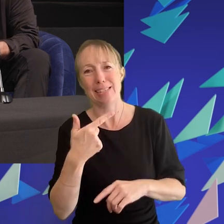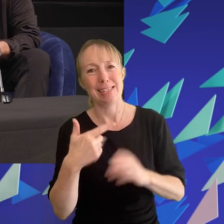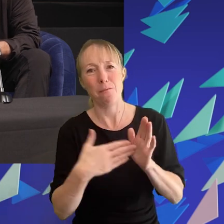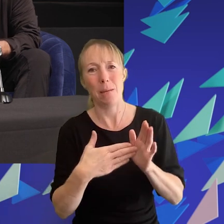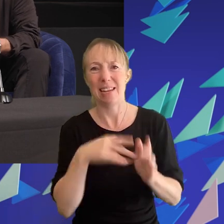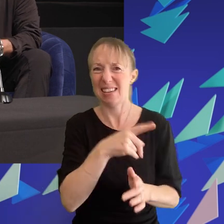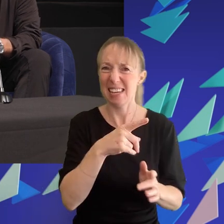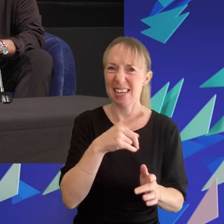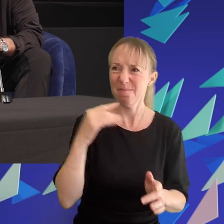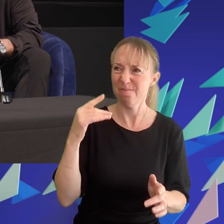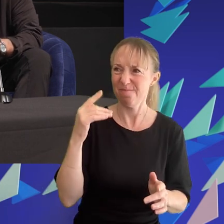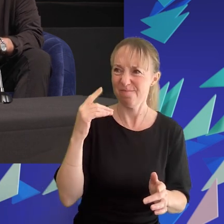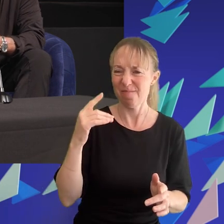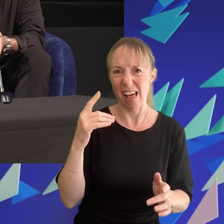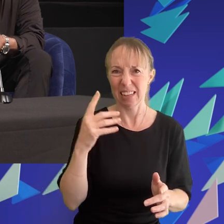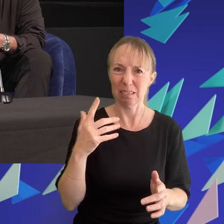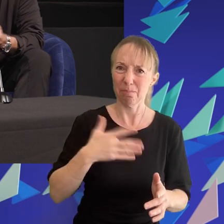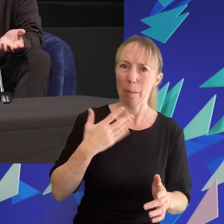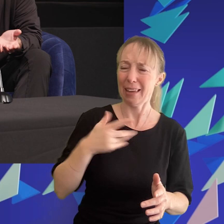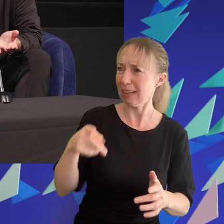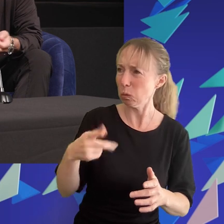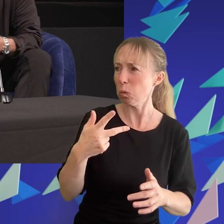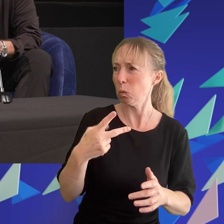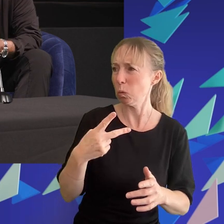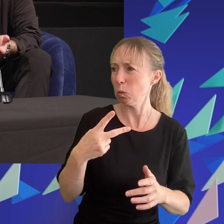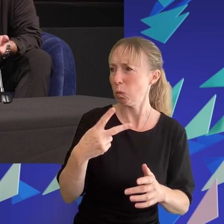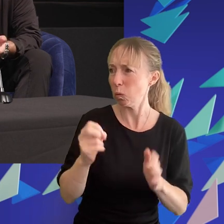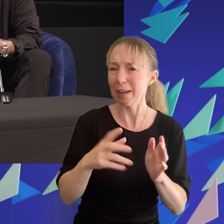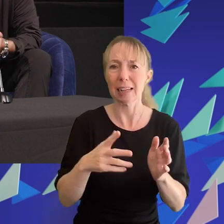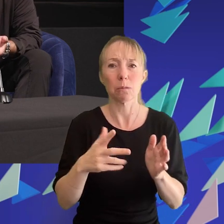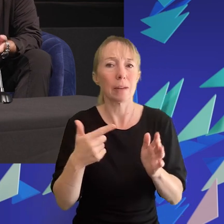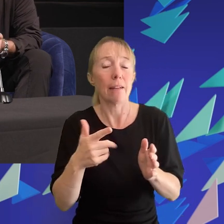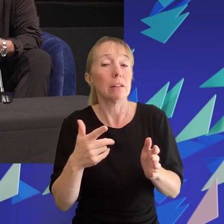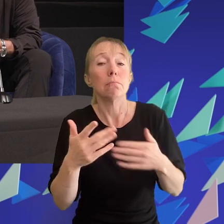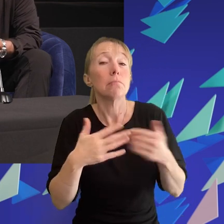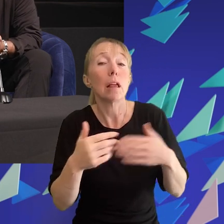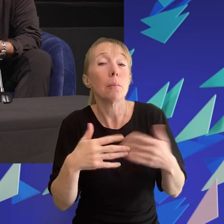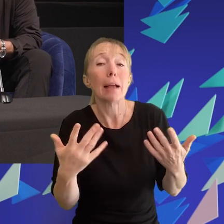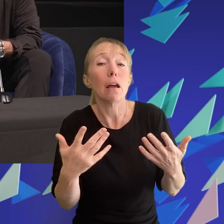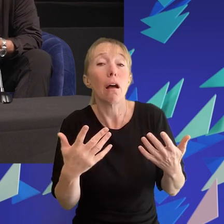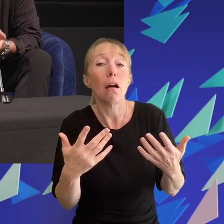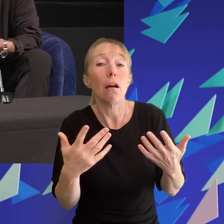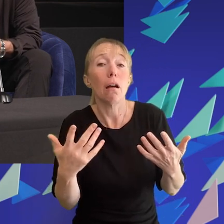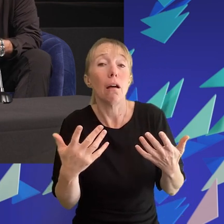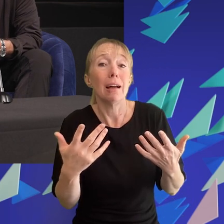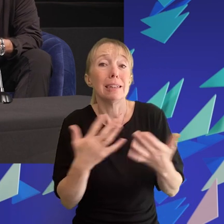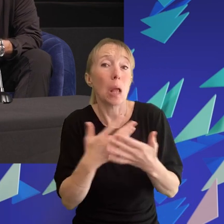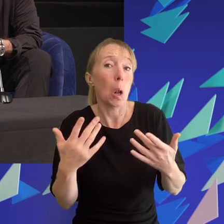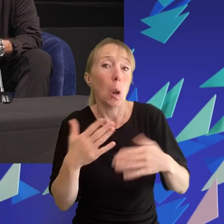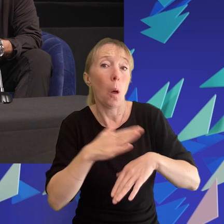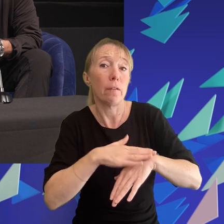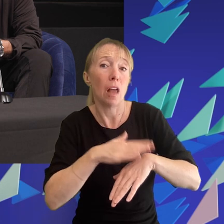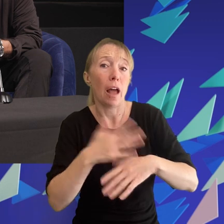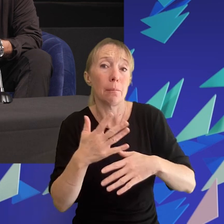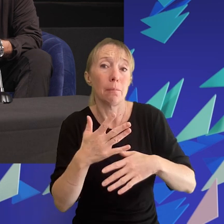mad about it, said, no, it's seven. No, it's 20. Anyway, doesn't matter. Even if seven is a lot of time, and more than anything is to shape. So that